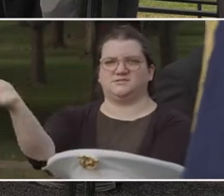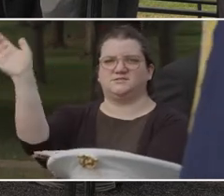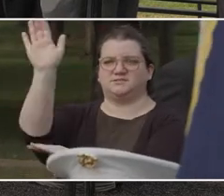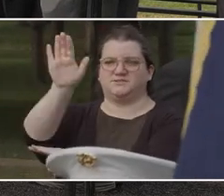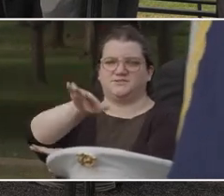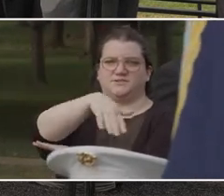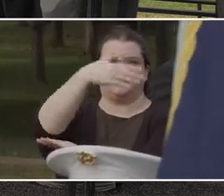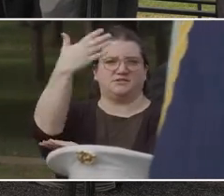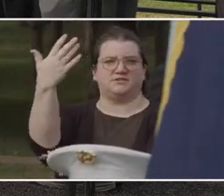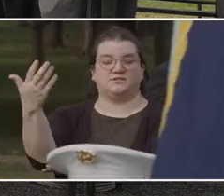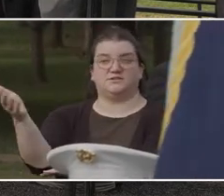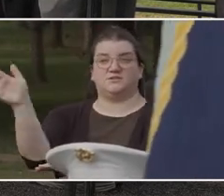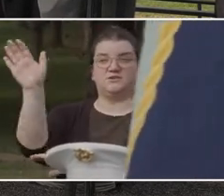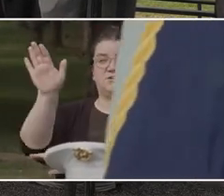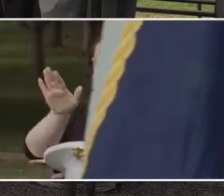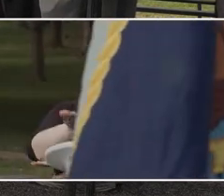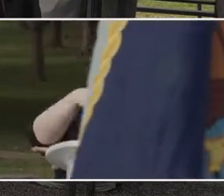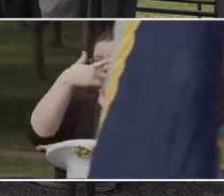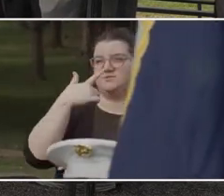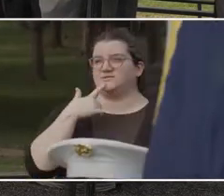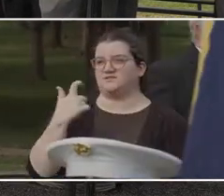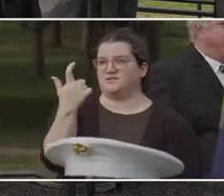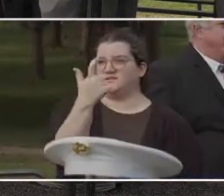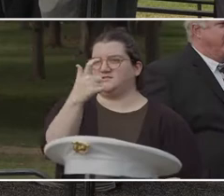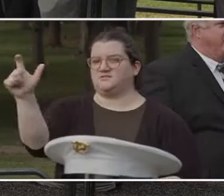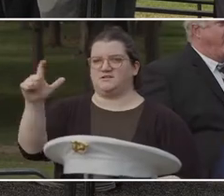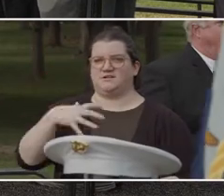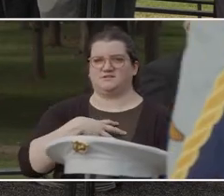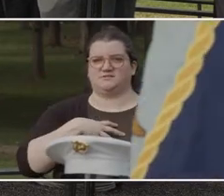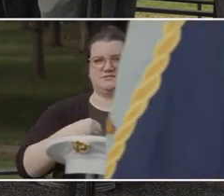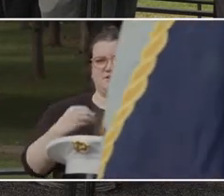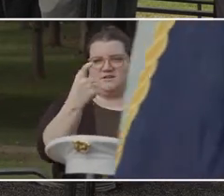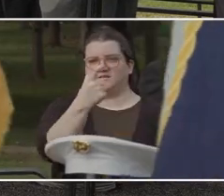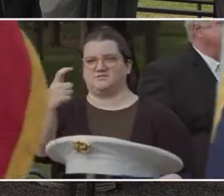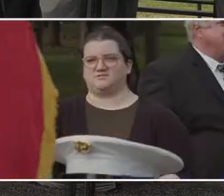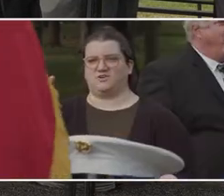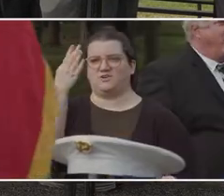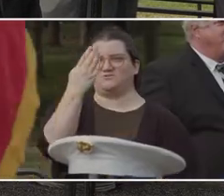was still there. Oh, say,